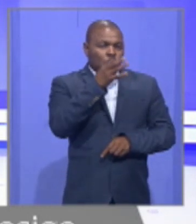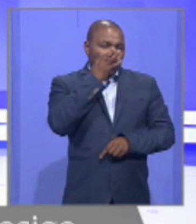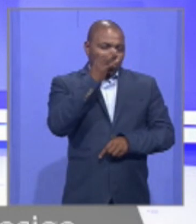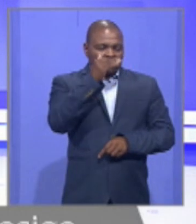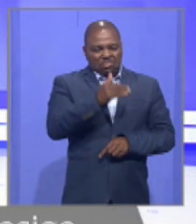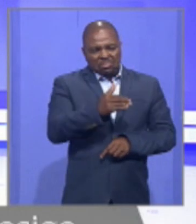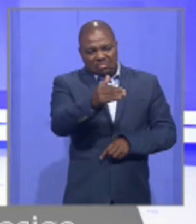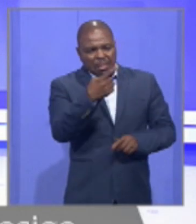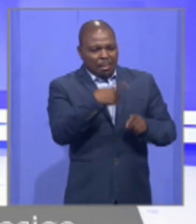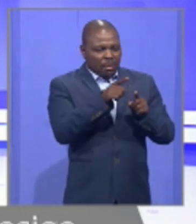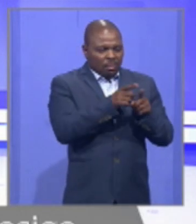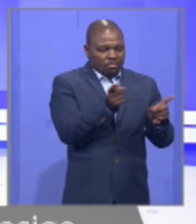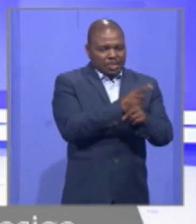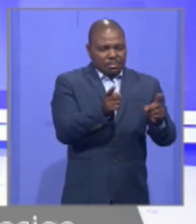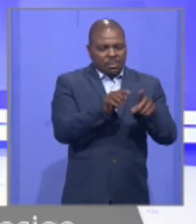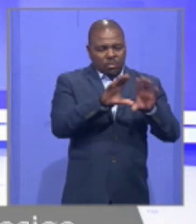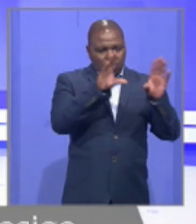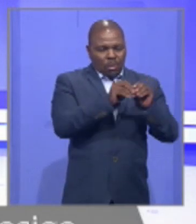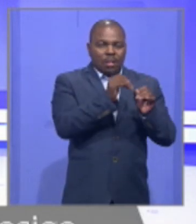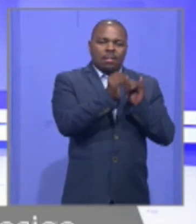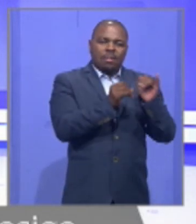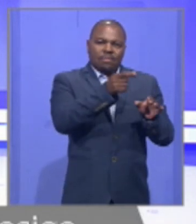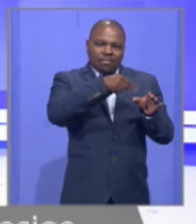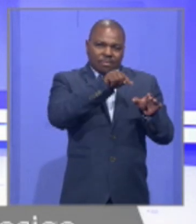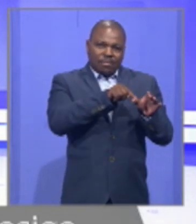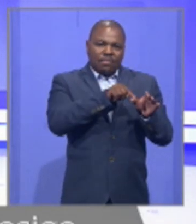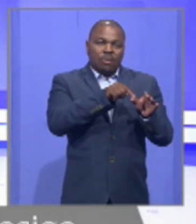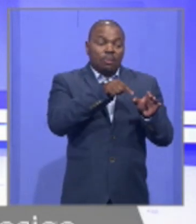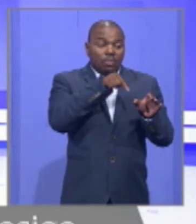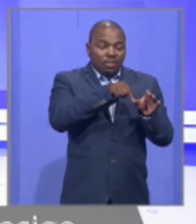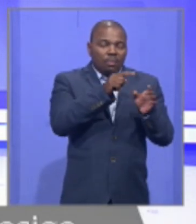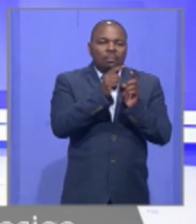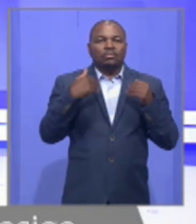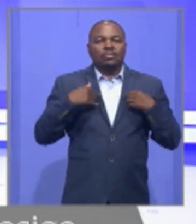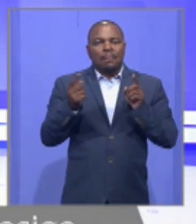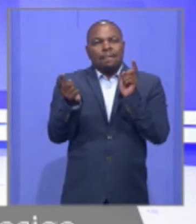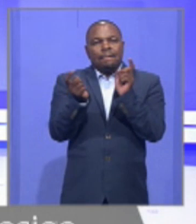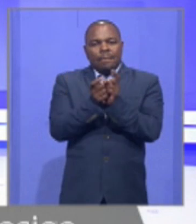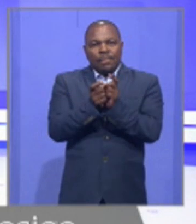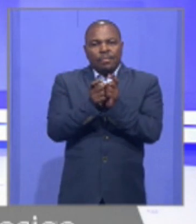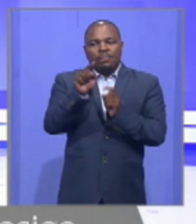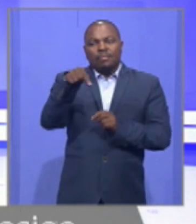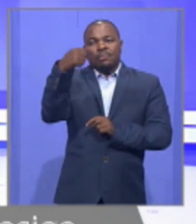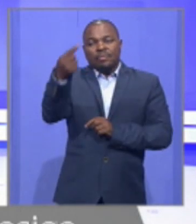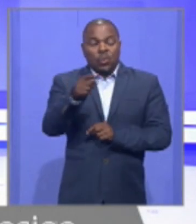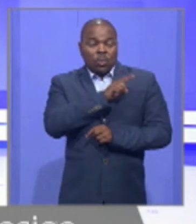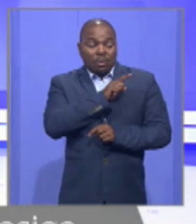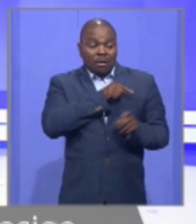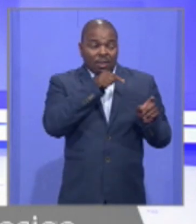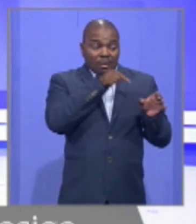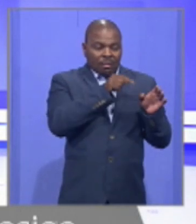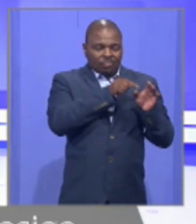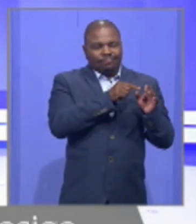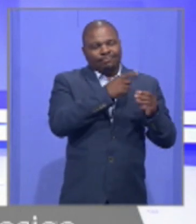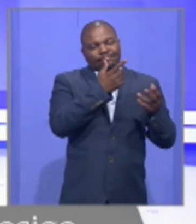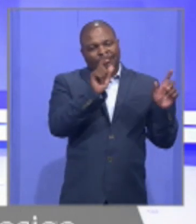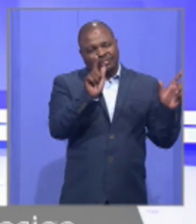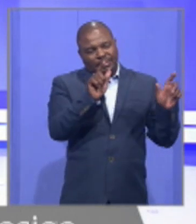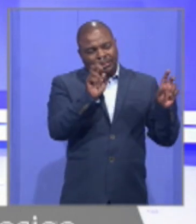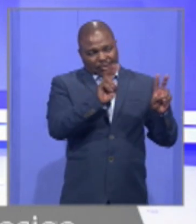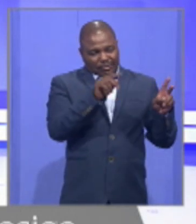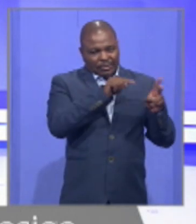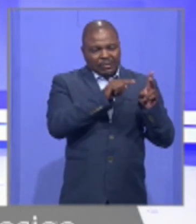la gagwe la batshameki ba le 11 ba ba tlileng go simolola mo motshamekong o latelang morago ga gore amakhosi elatlhegelwe ka